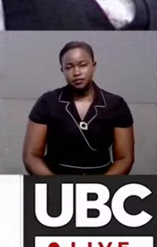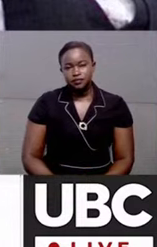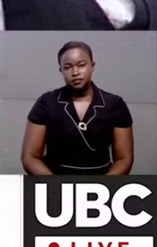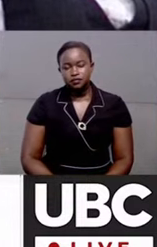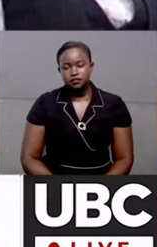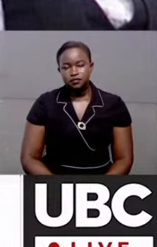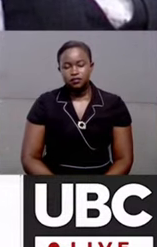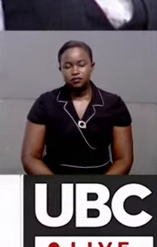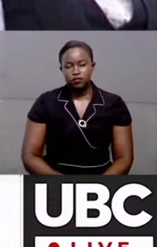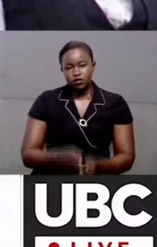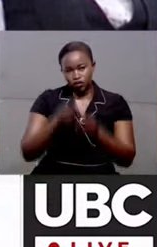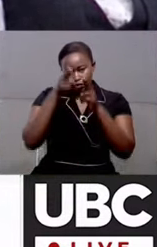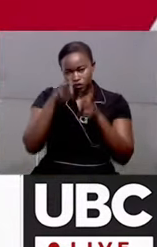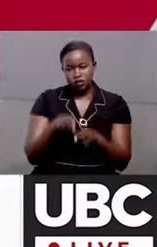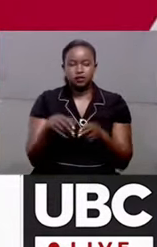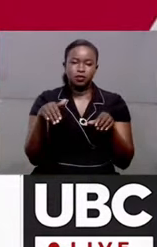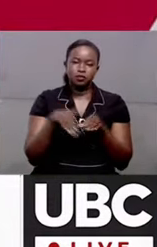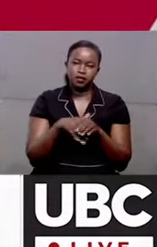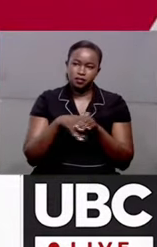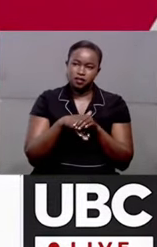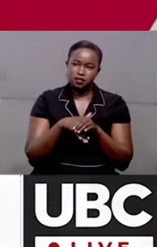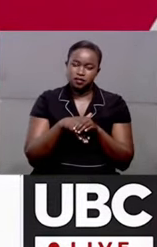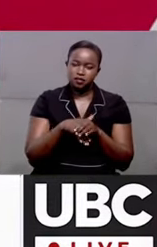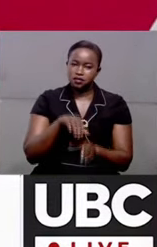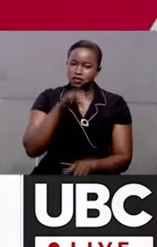Honorable members... Omar.